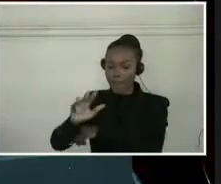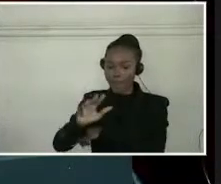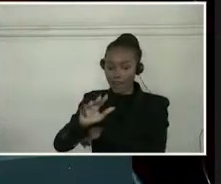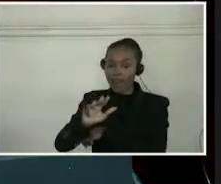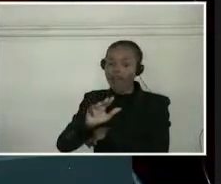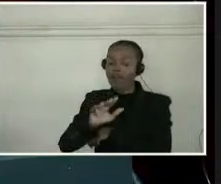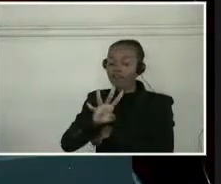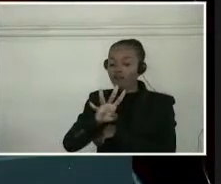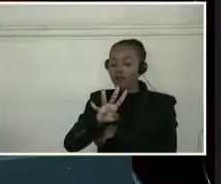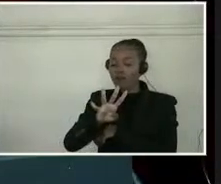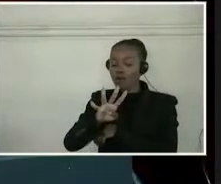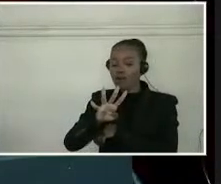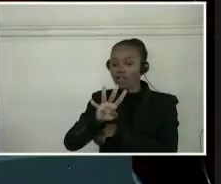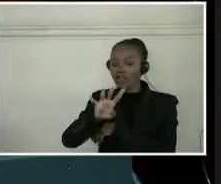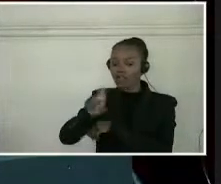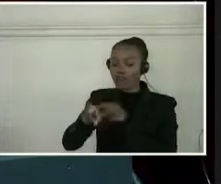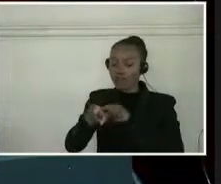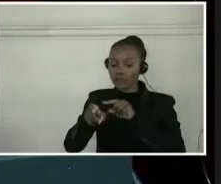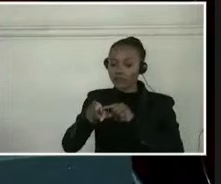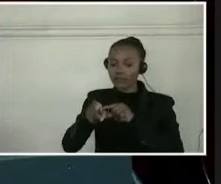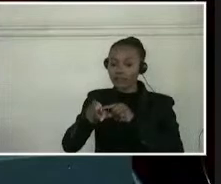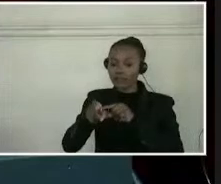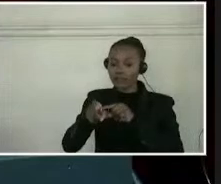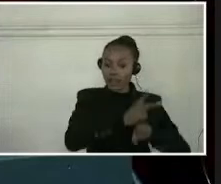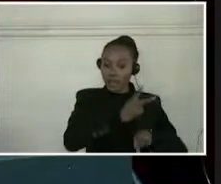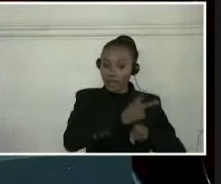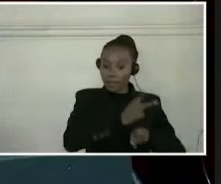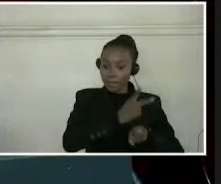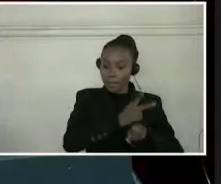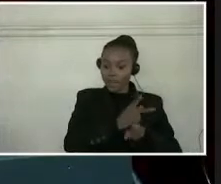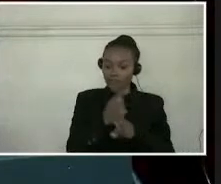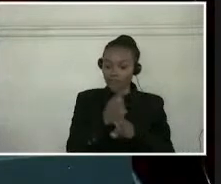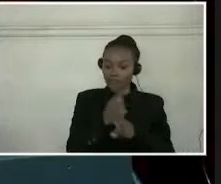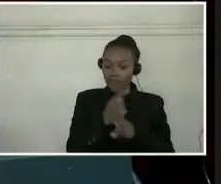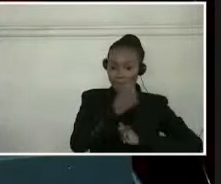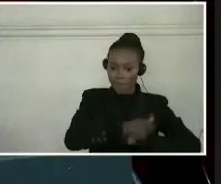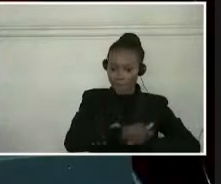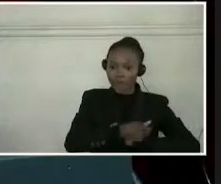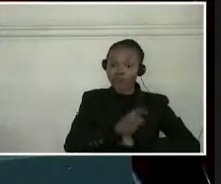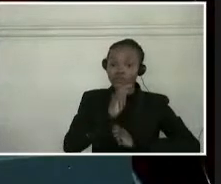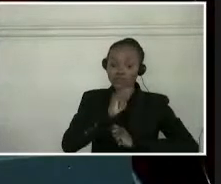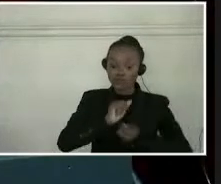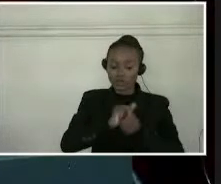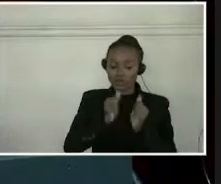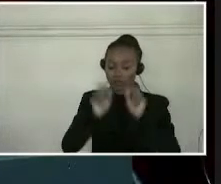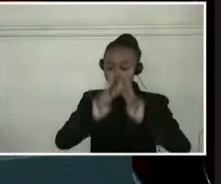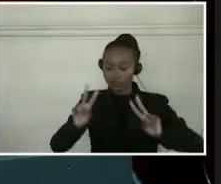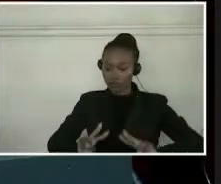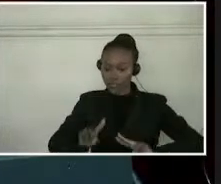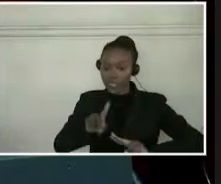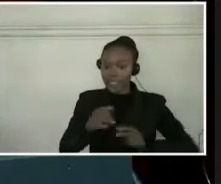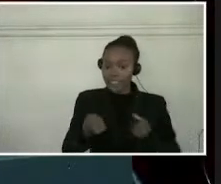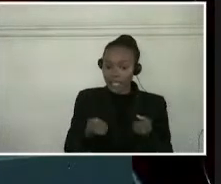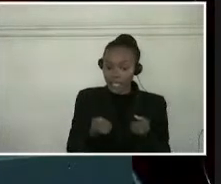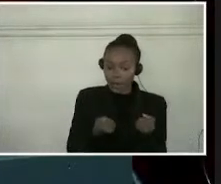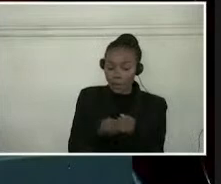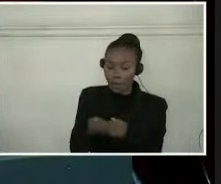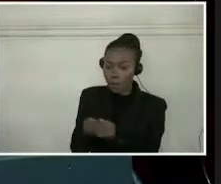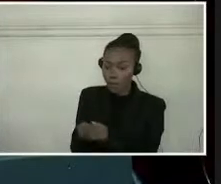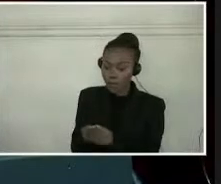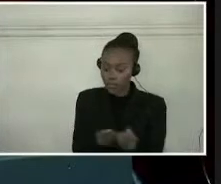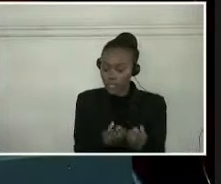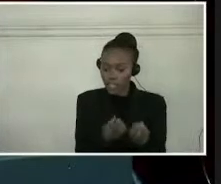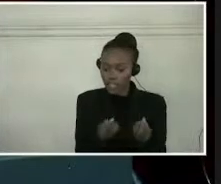transfer payment to sport federations and non-profit entities support will be provided to 50